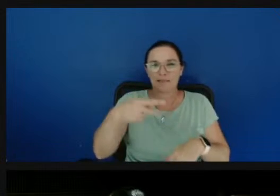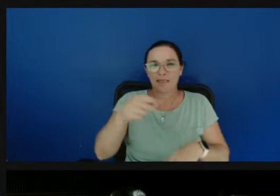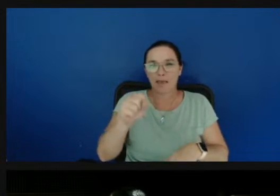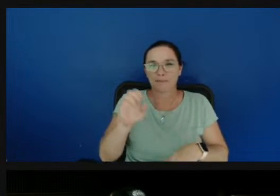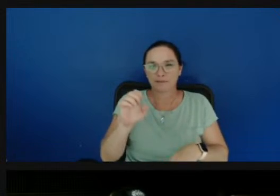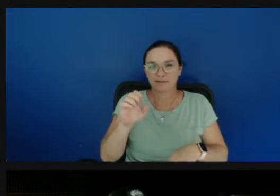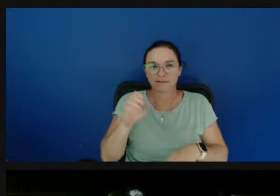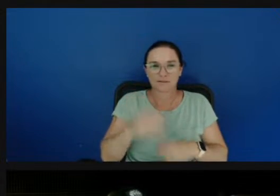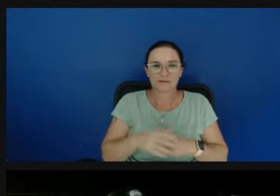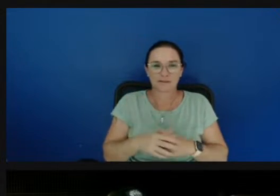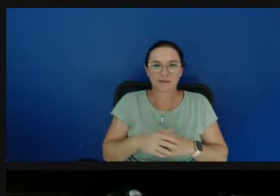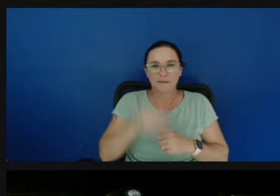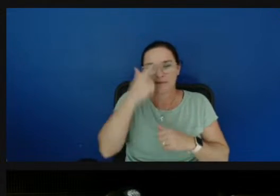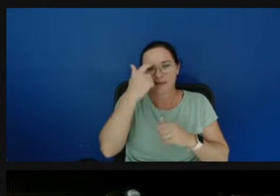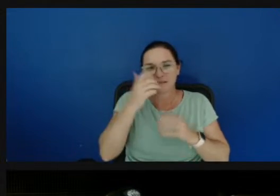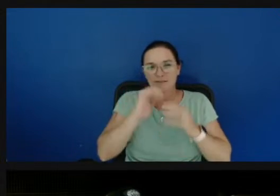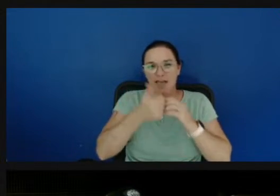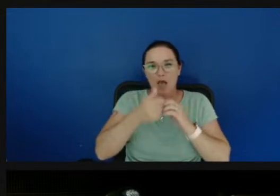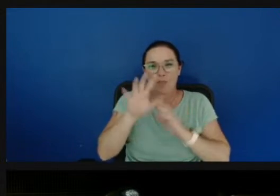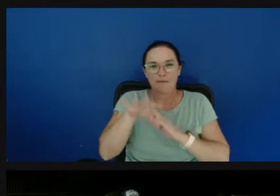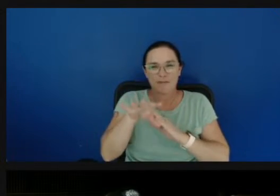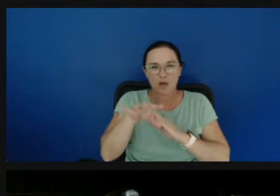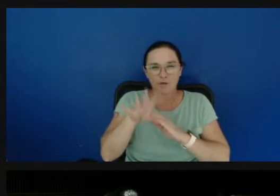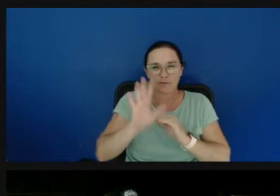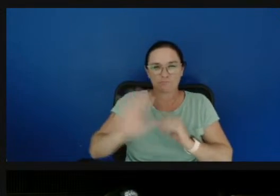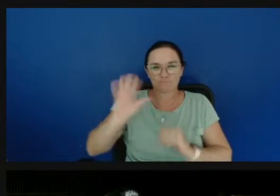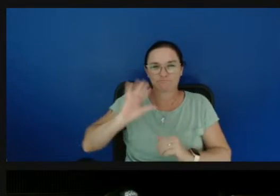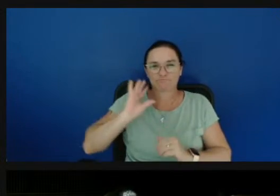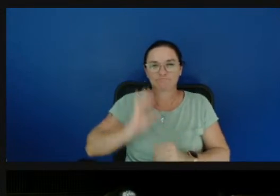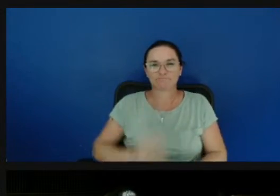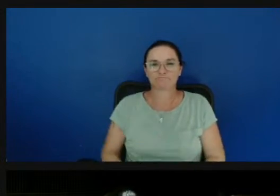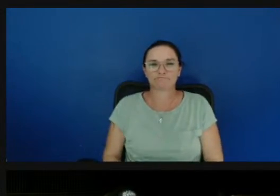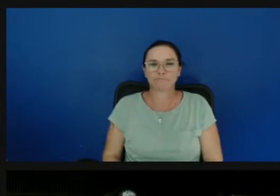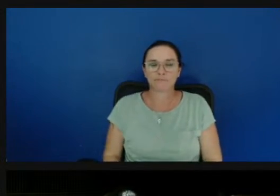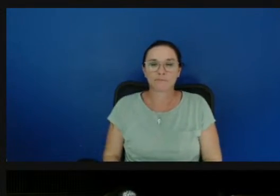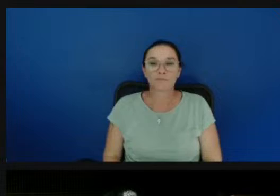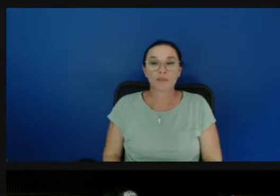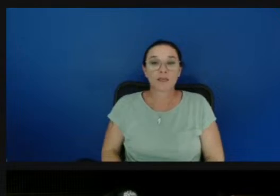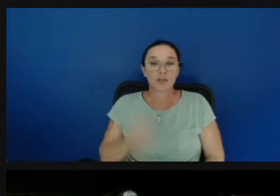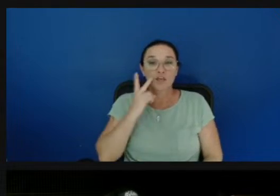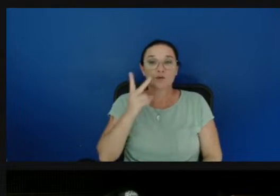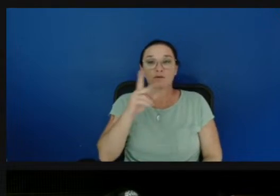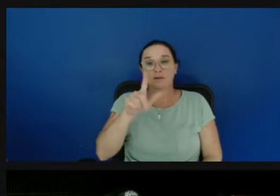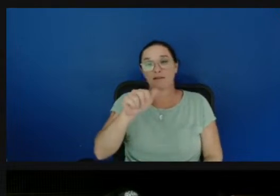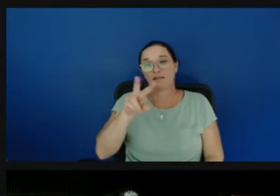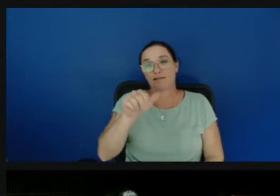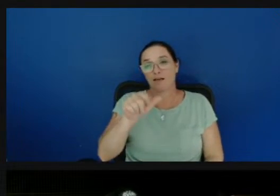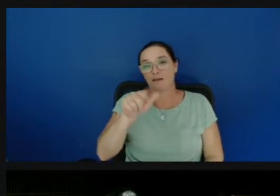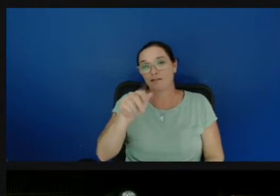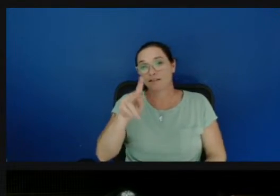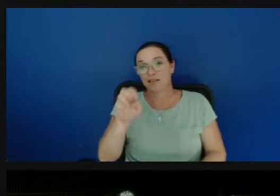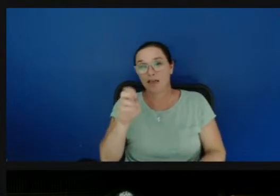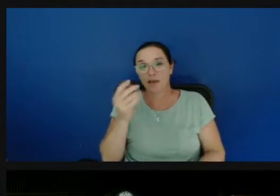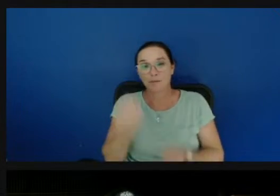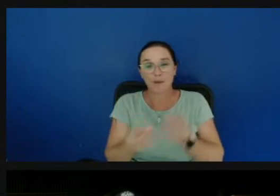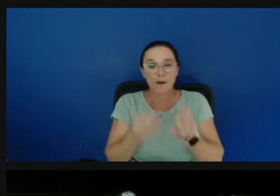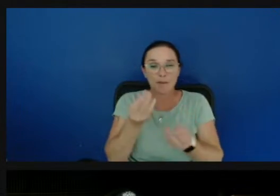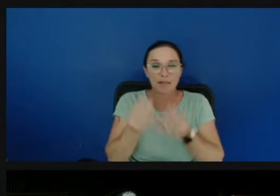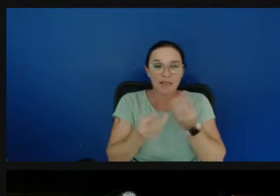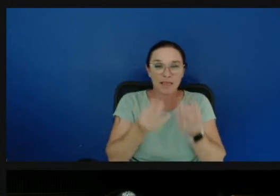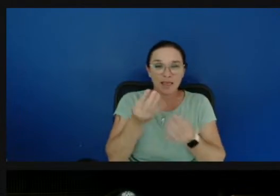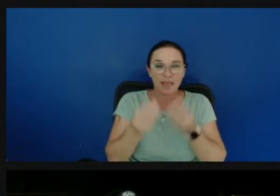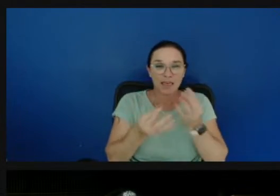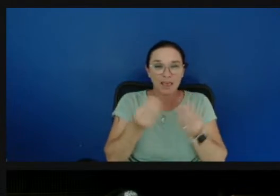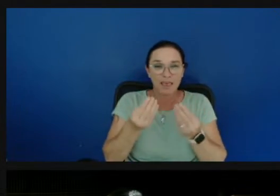of the nature of how they were filming in that era. But you see the lava lake bubbling, gases coming out, the crust